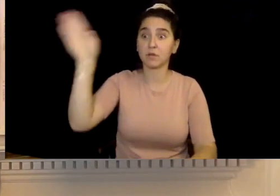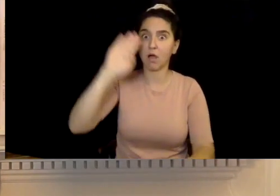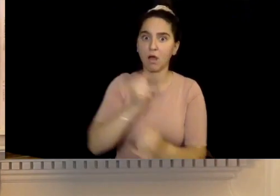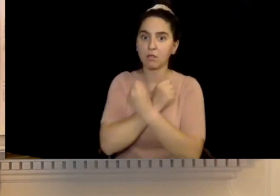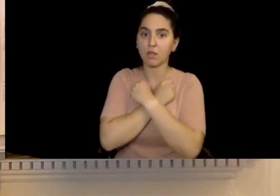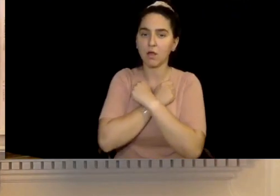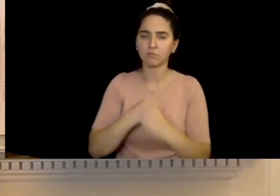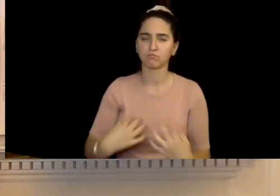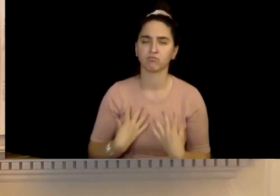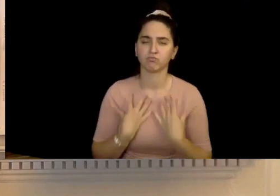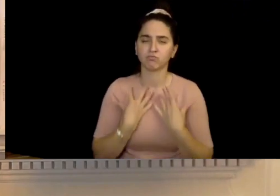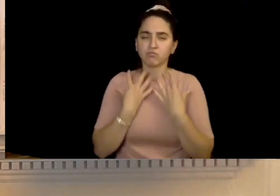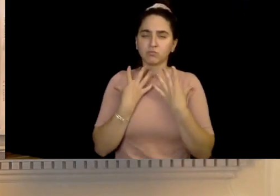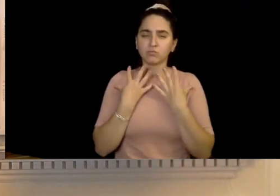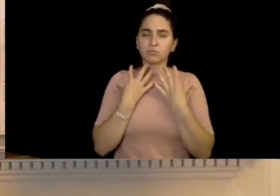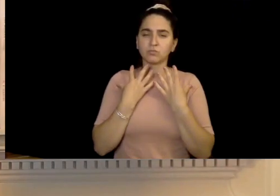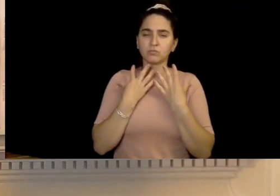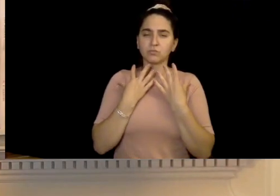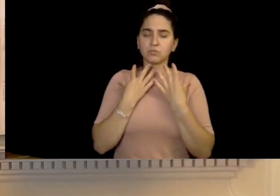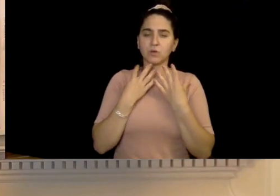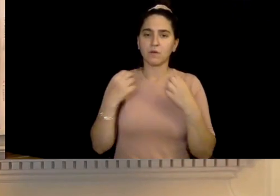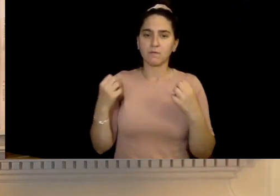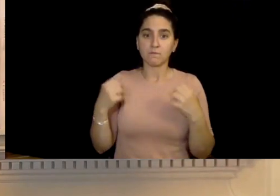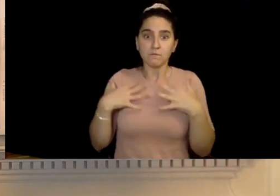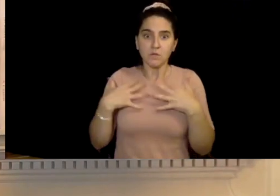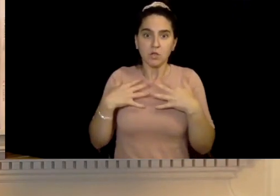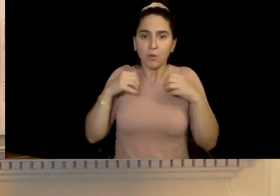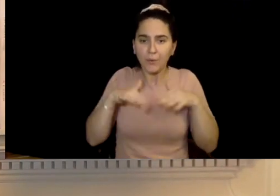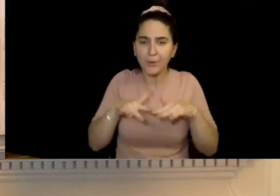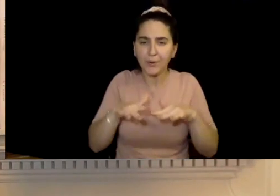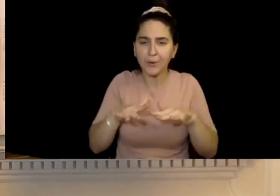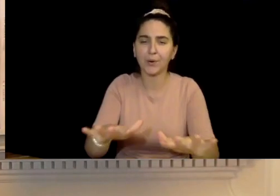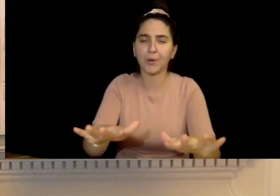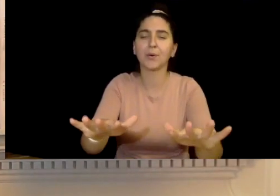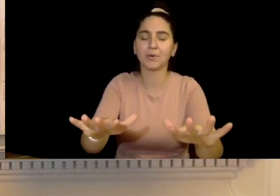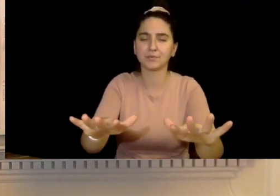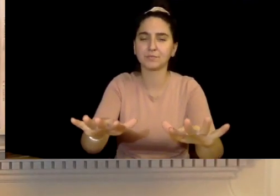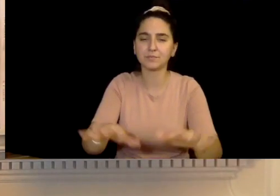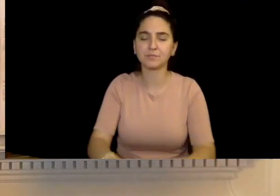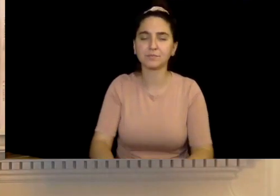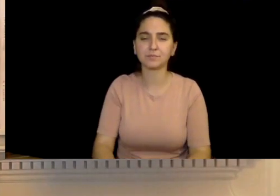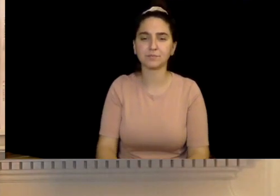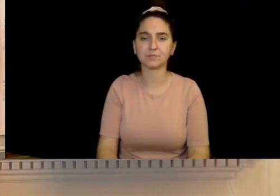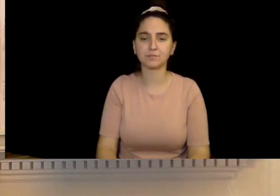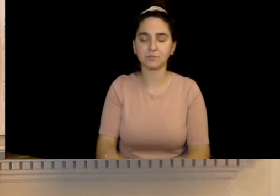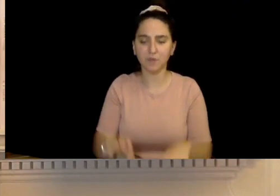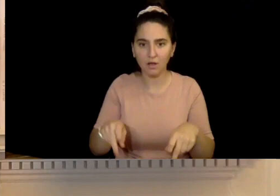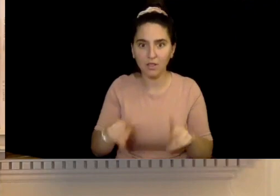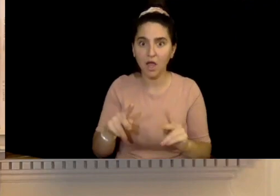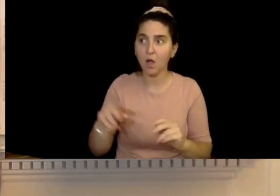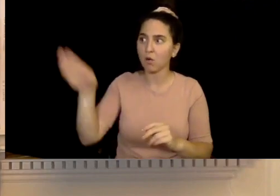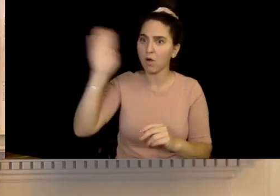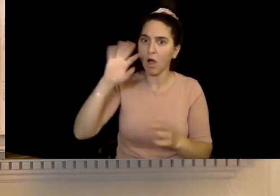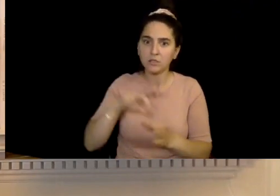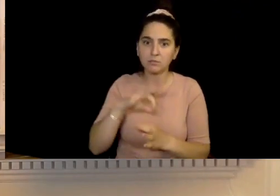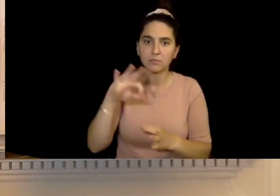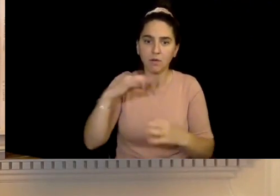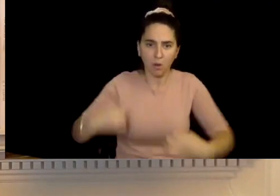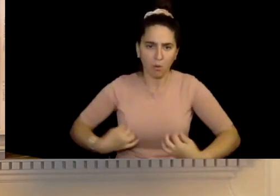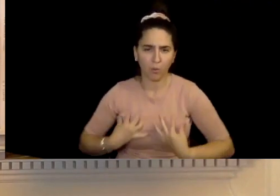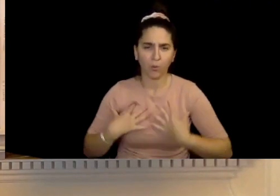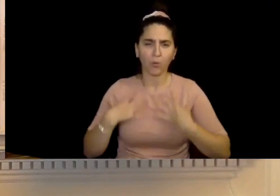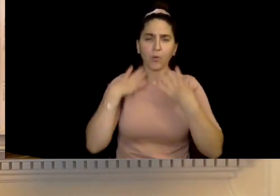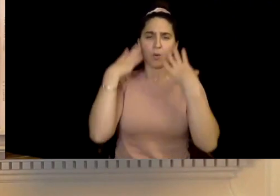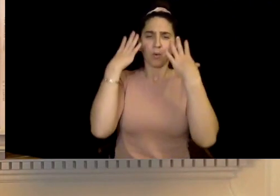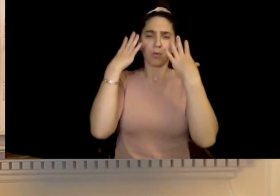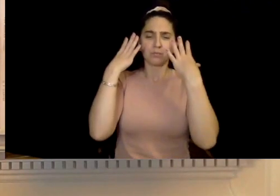Breathe in God's love and breathe out fear. Let God's spirit permeate your